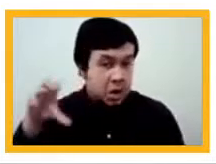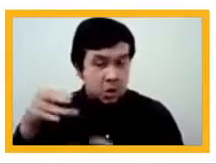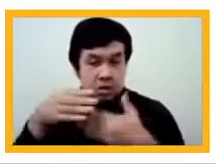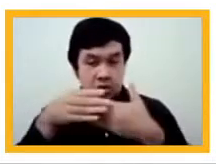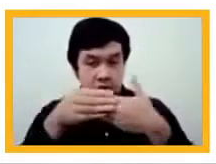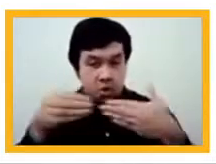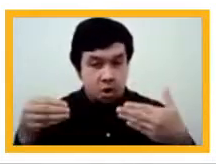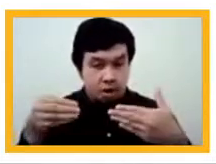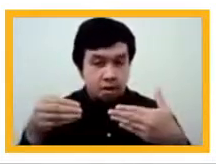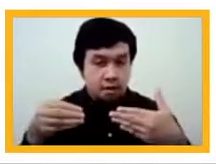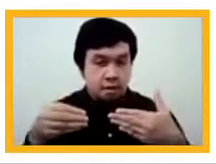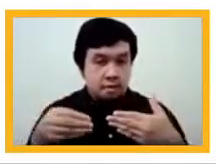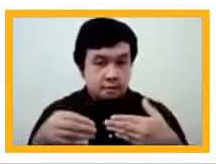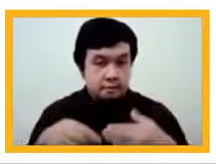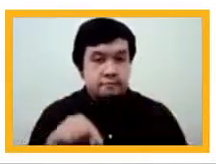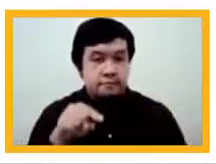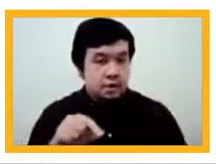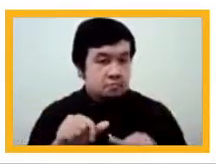in